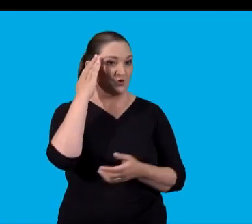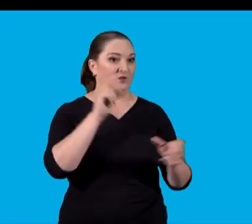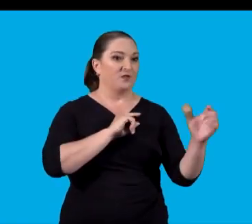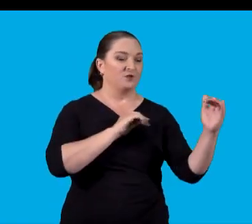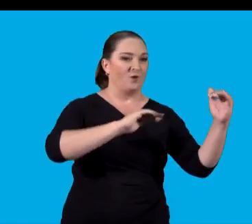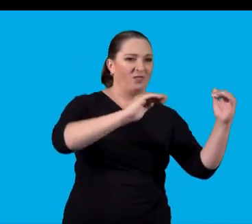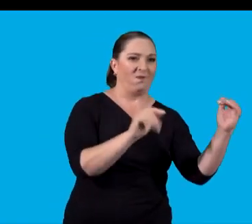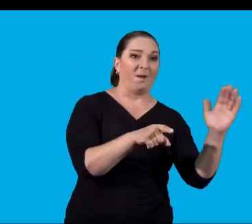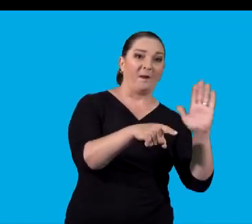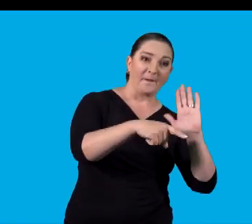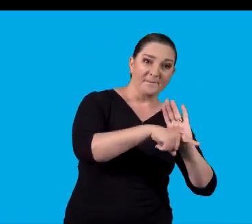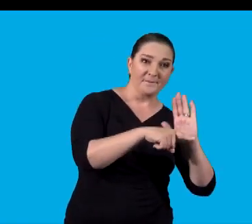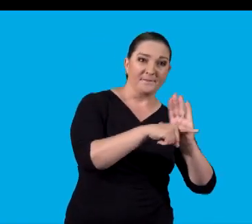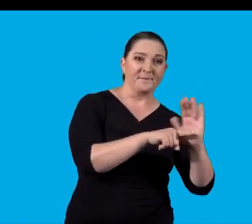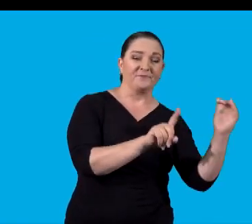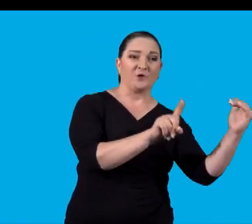come and say minus